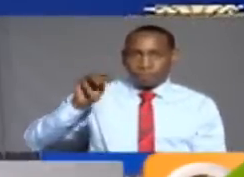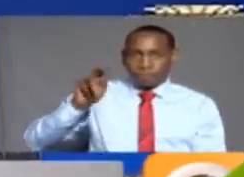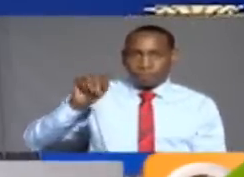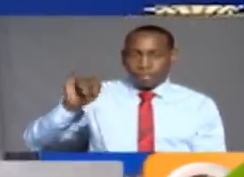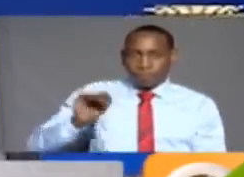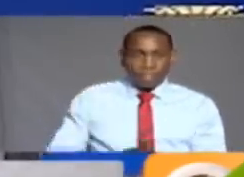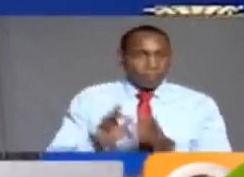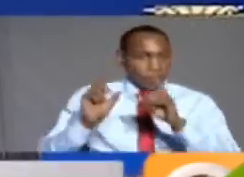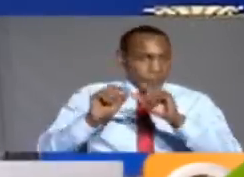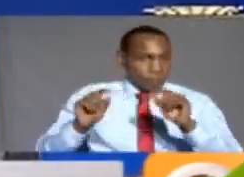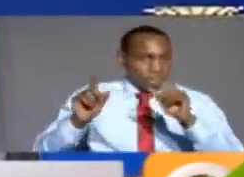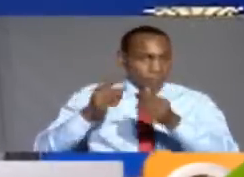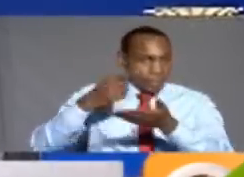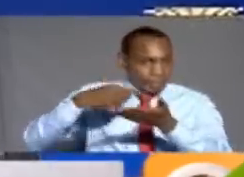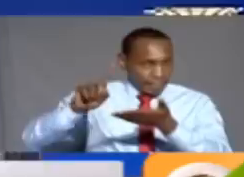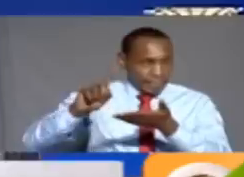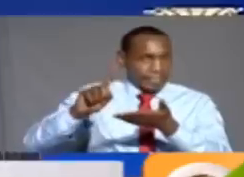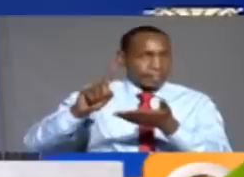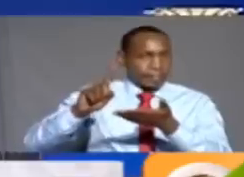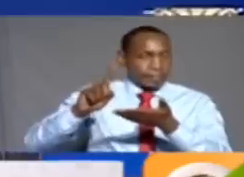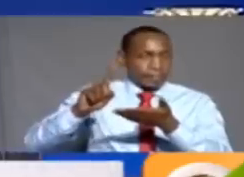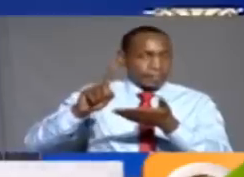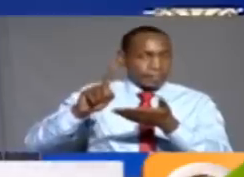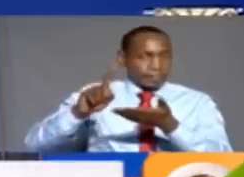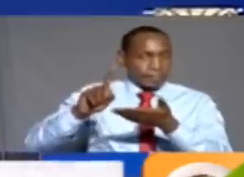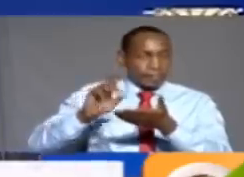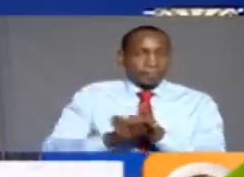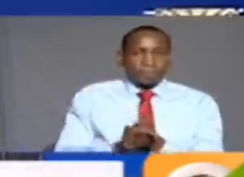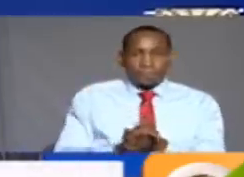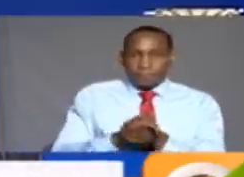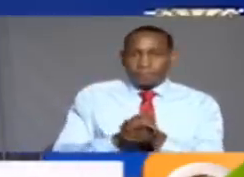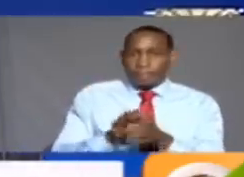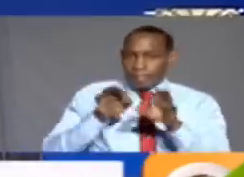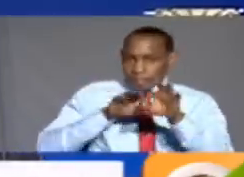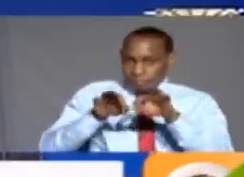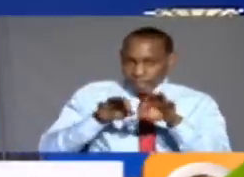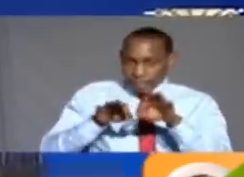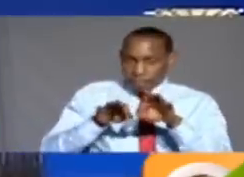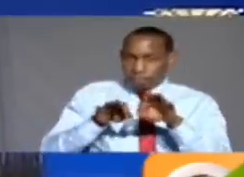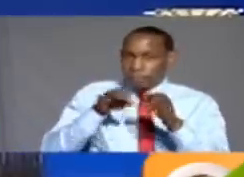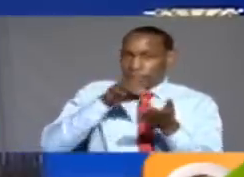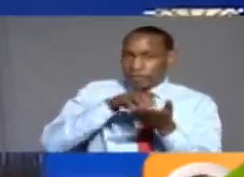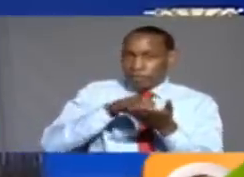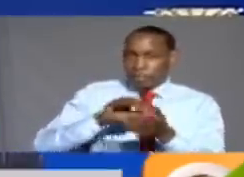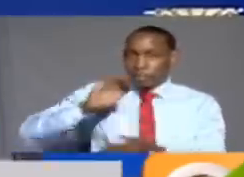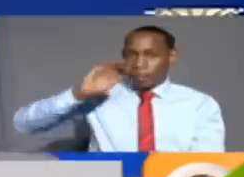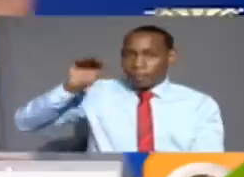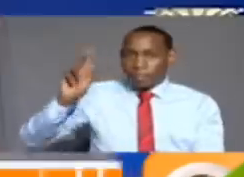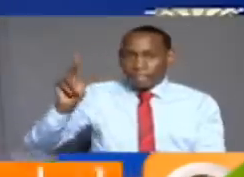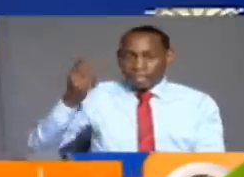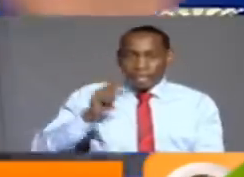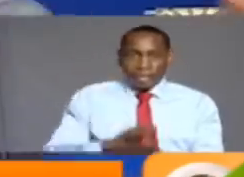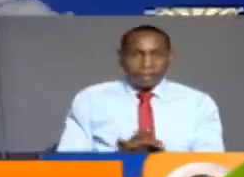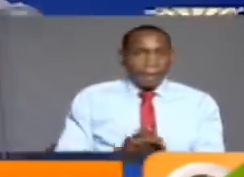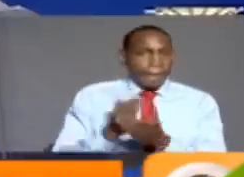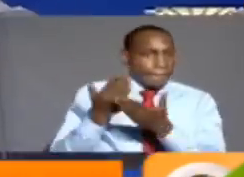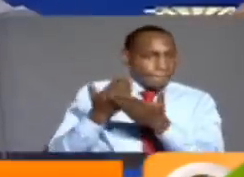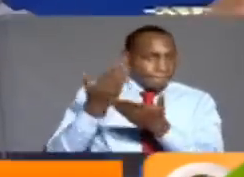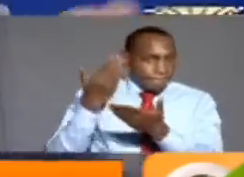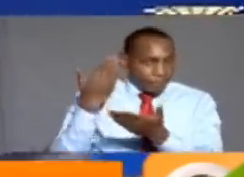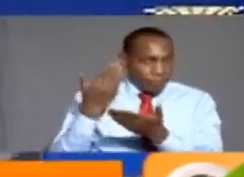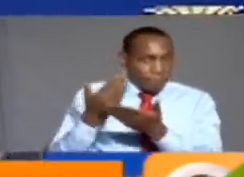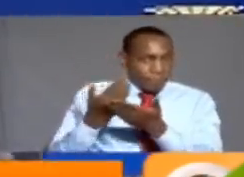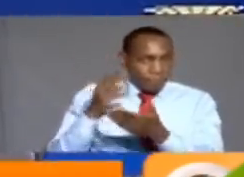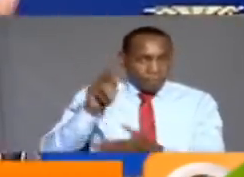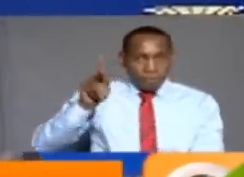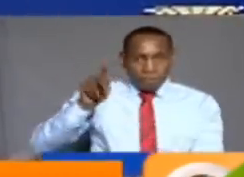he's right to some extent in terms of what is in the ground. And I'll tell you in a minute what the ground is saying, especially in Mount Kenya region. Mm-hmm. Let me, before I come to Kimani